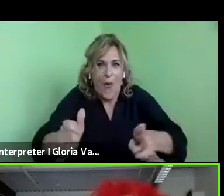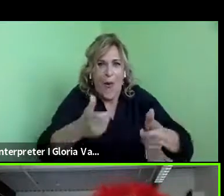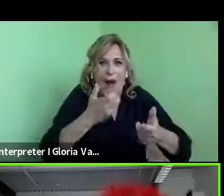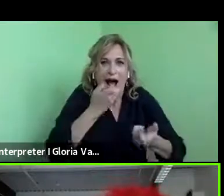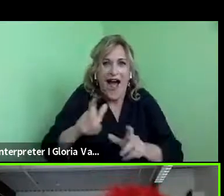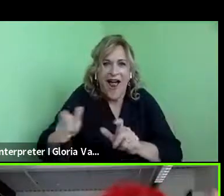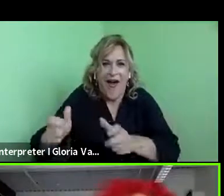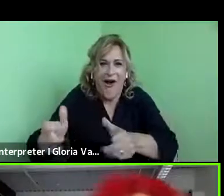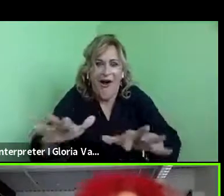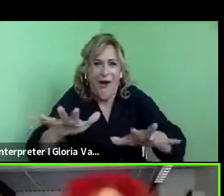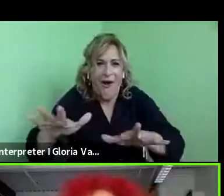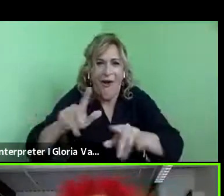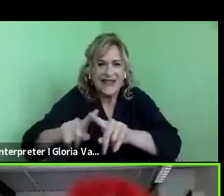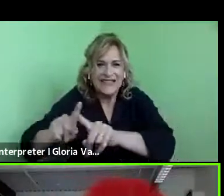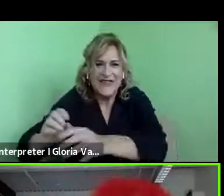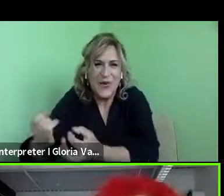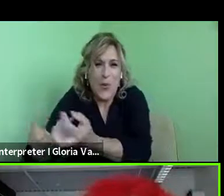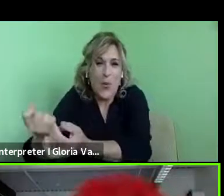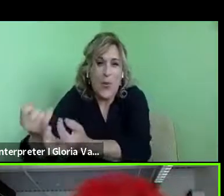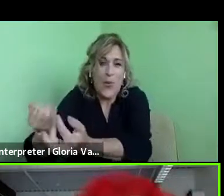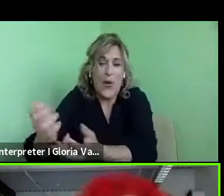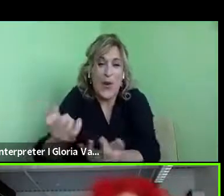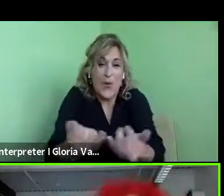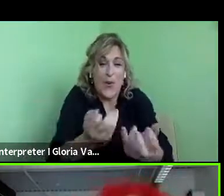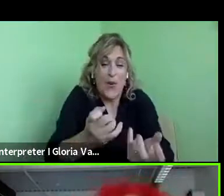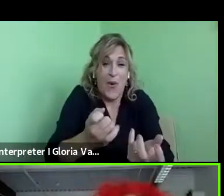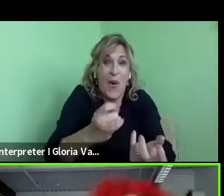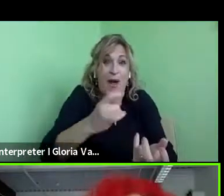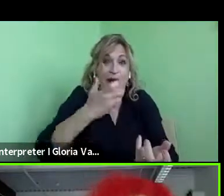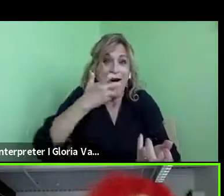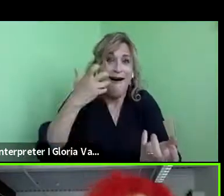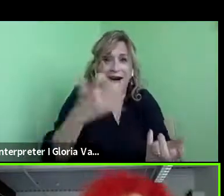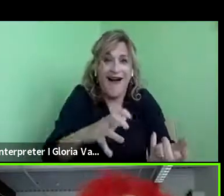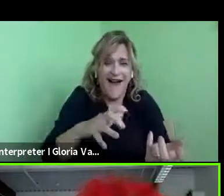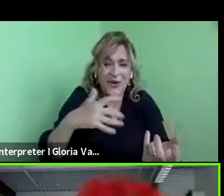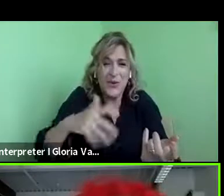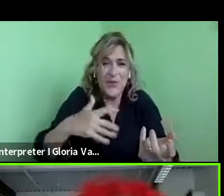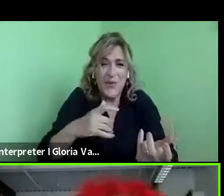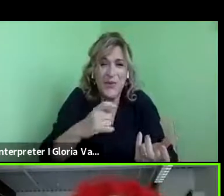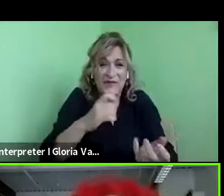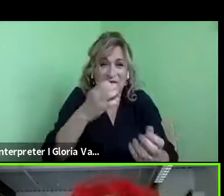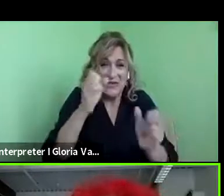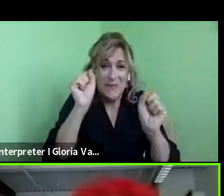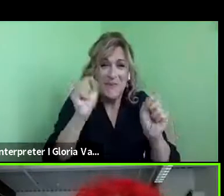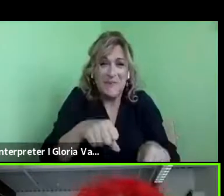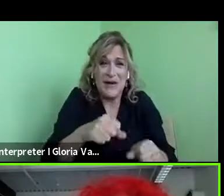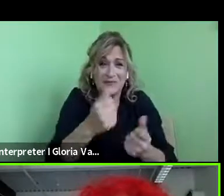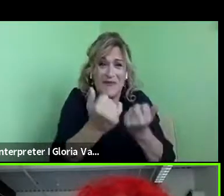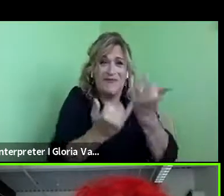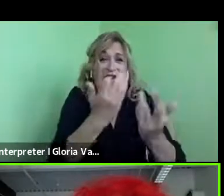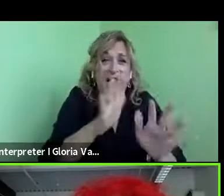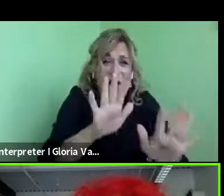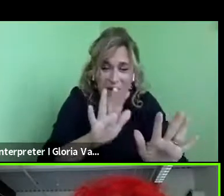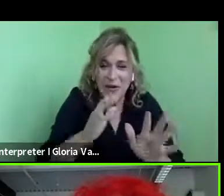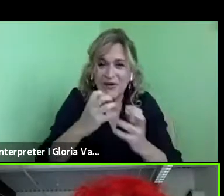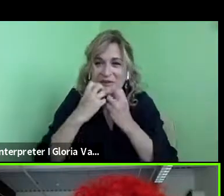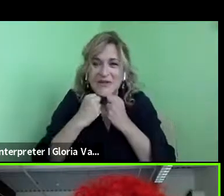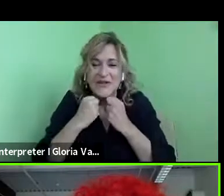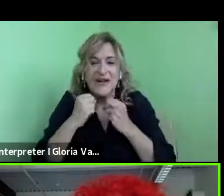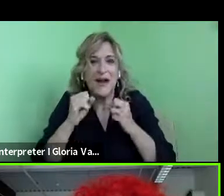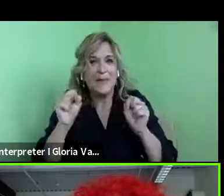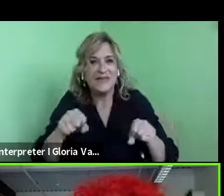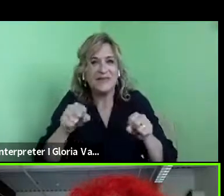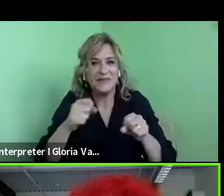one's just almost caught fire, and, you know, oh my gosh, all these different things that the potentiality for that. And again,